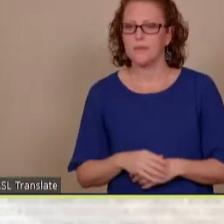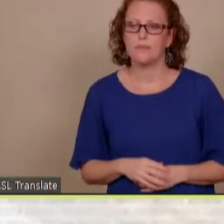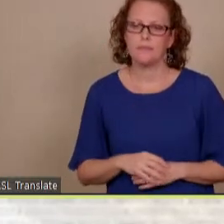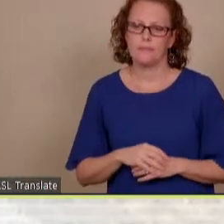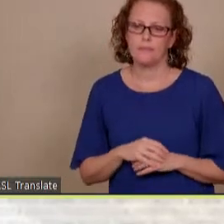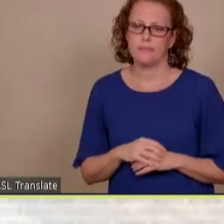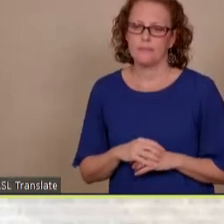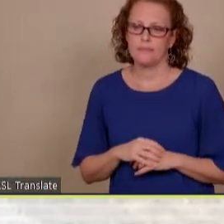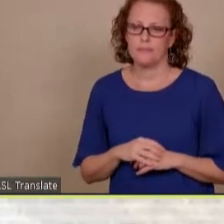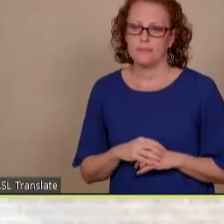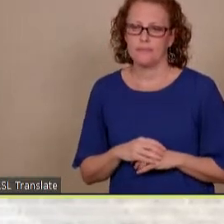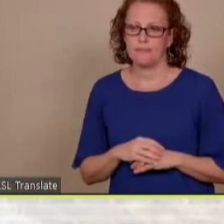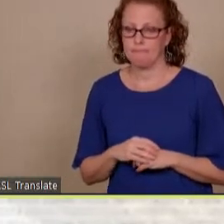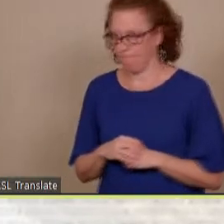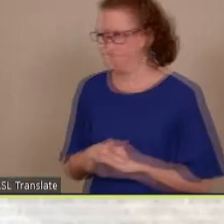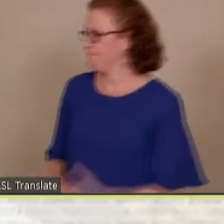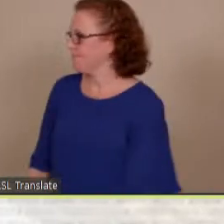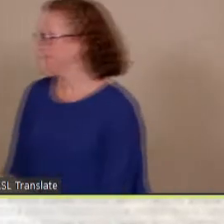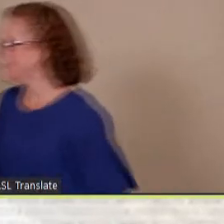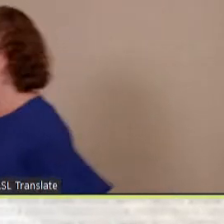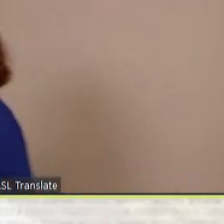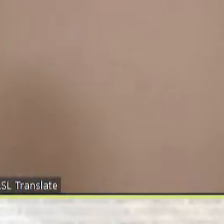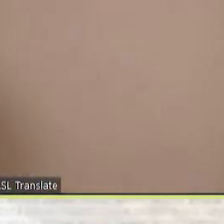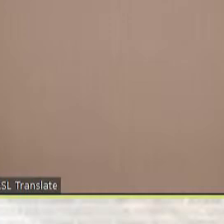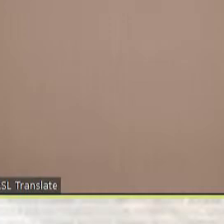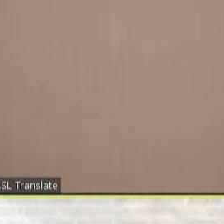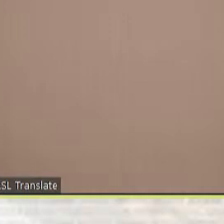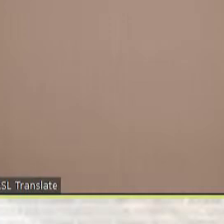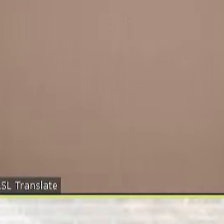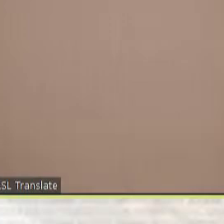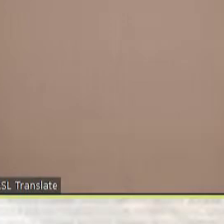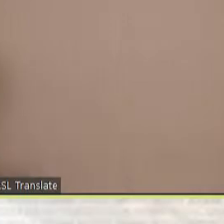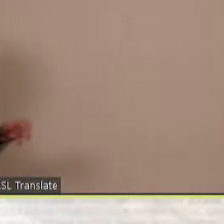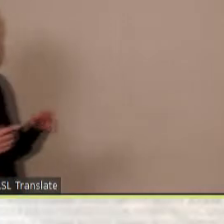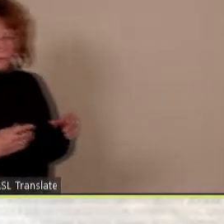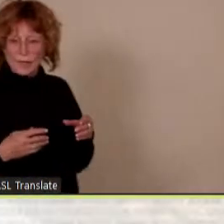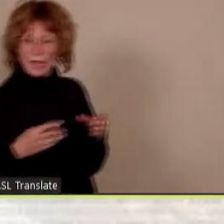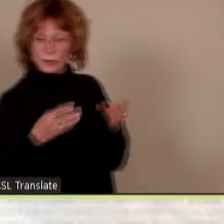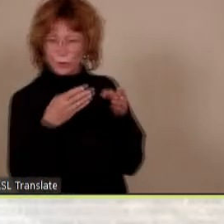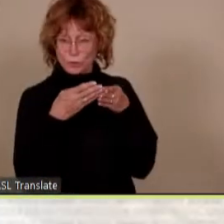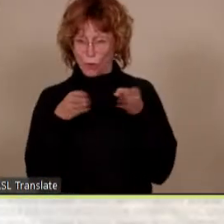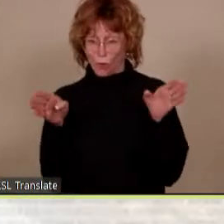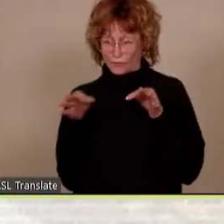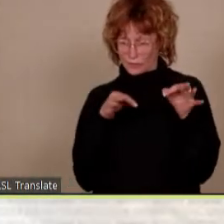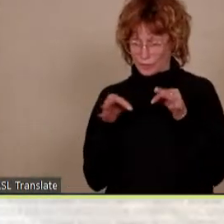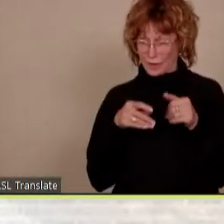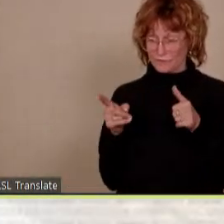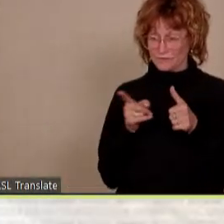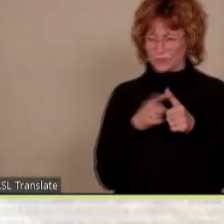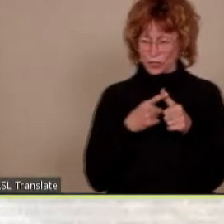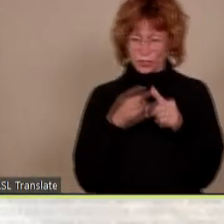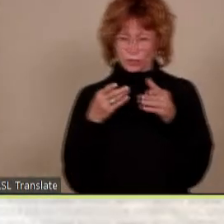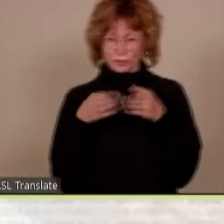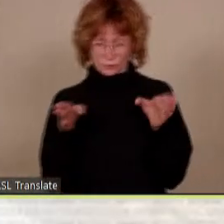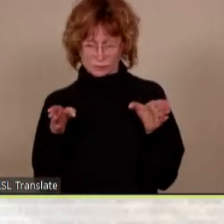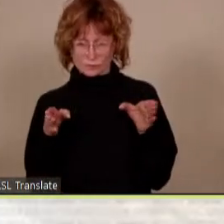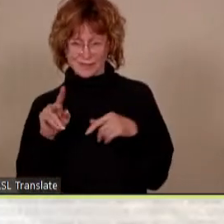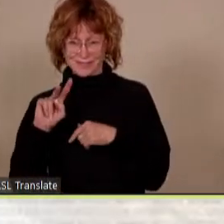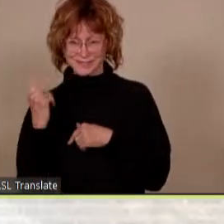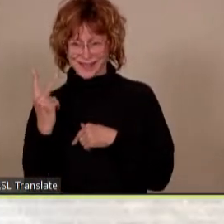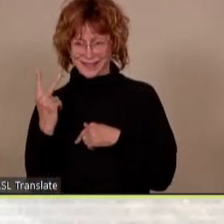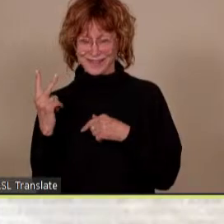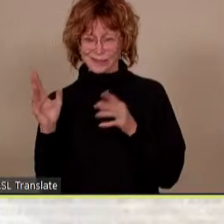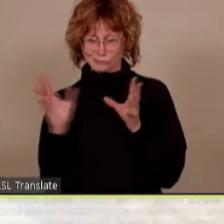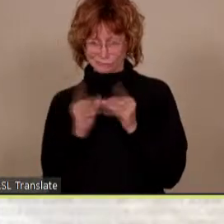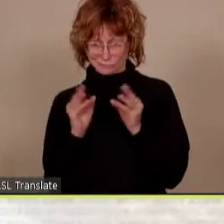And so just to give you an overview of where we are again, we have had our first public hearing, a second public hearing. We've